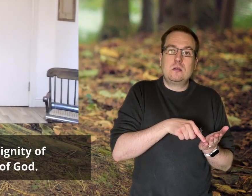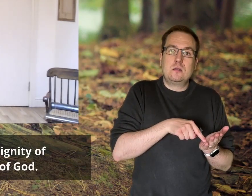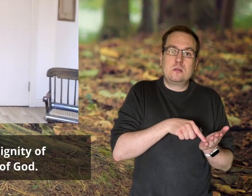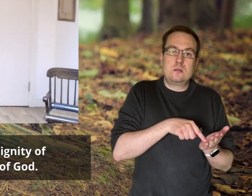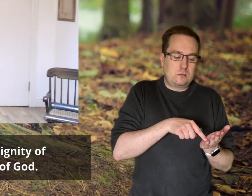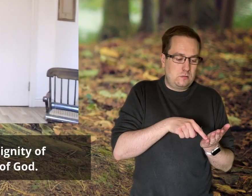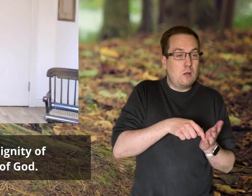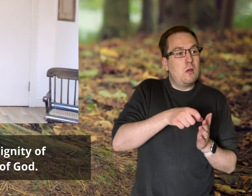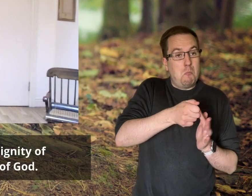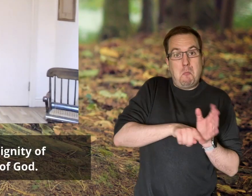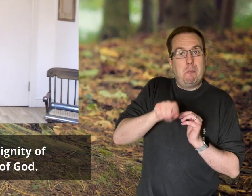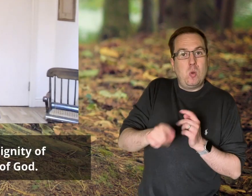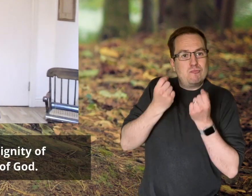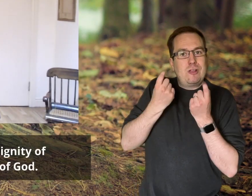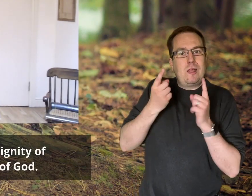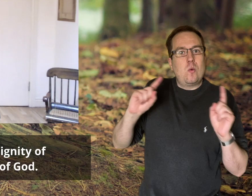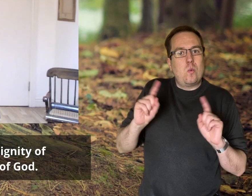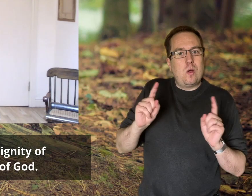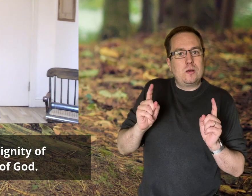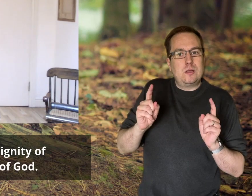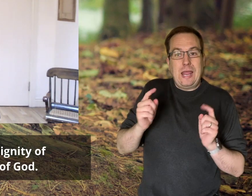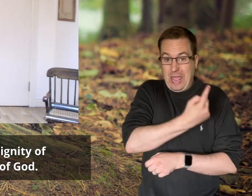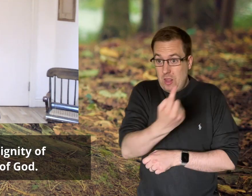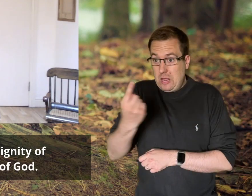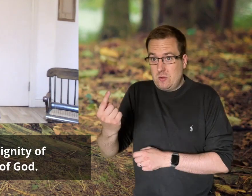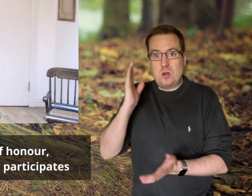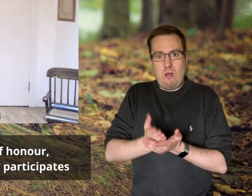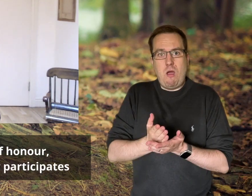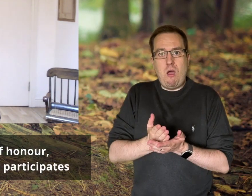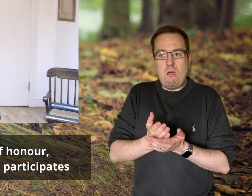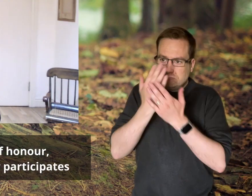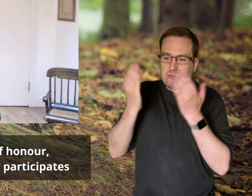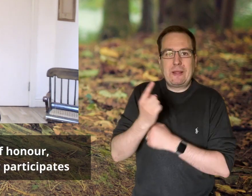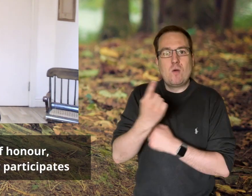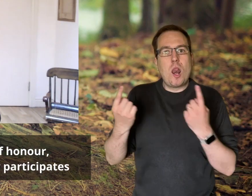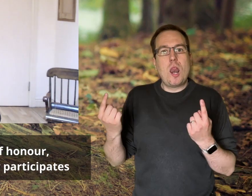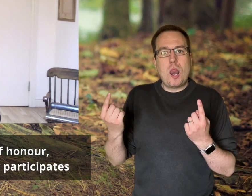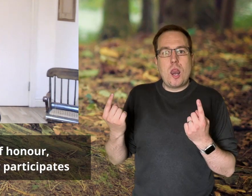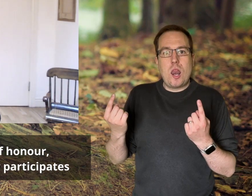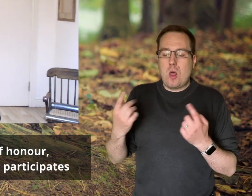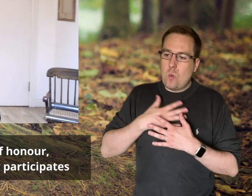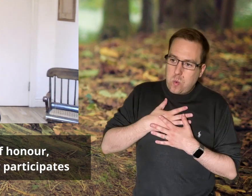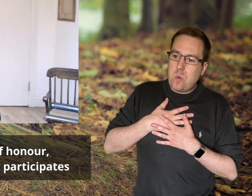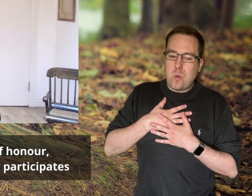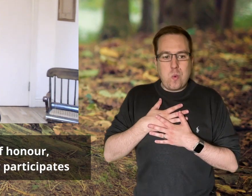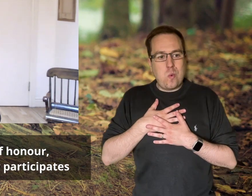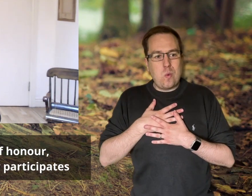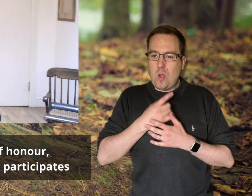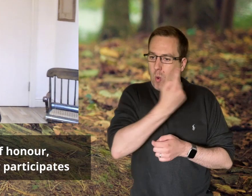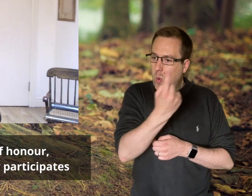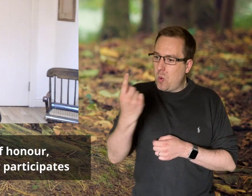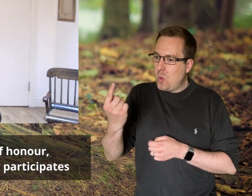Paul recognises the full dignity of everyone in the people of God. Each member is worthy of honour,